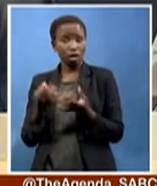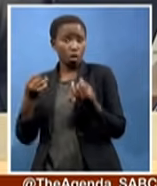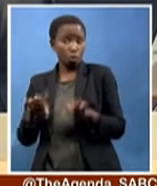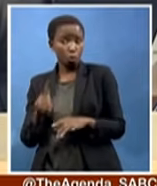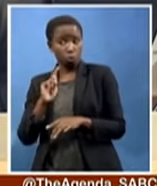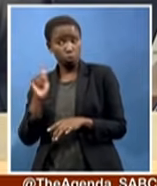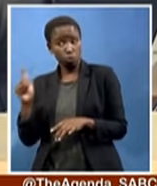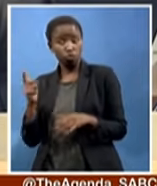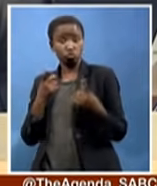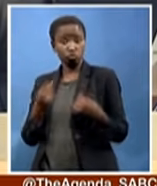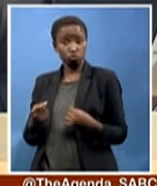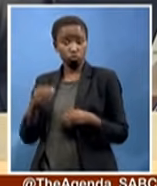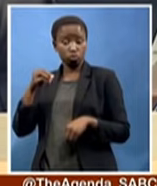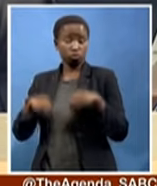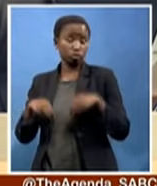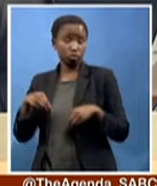54th National Conference.